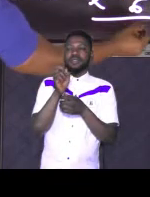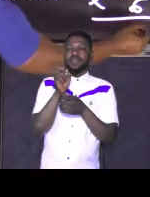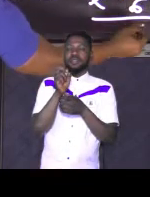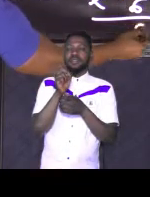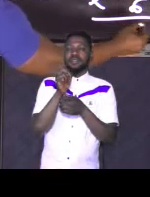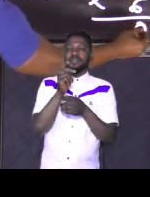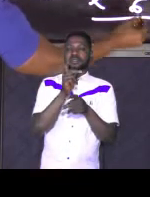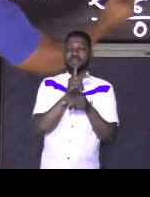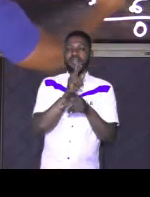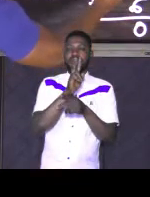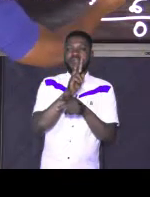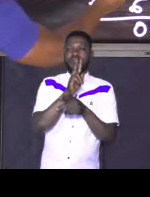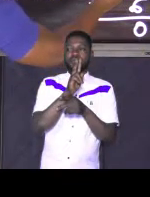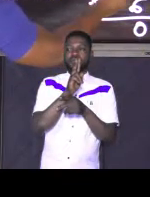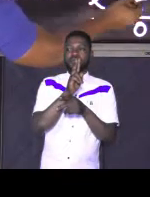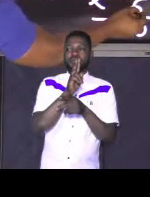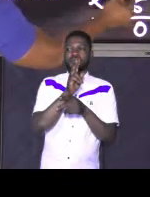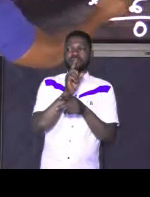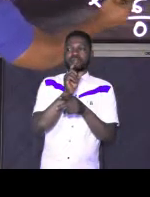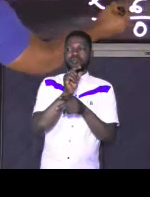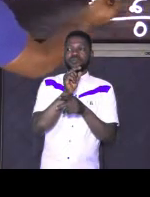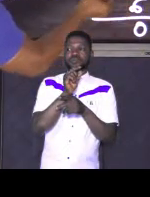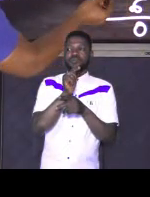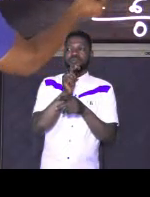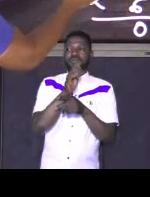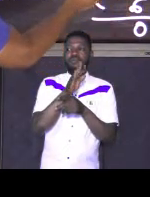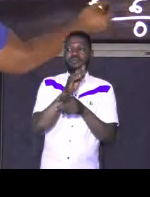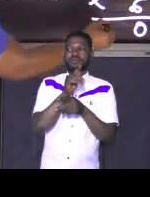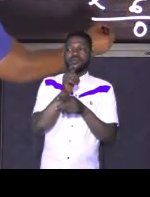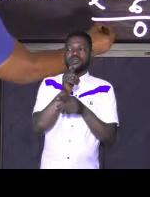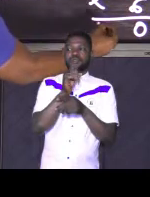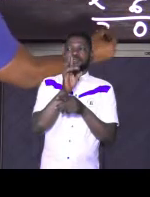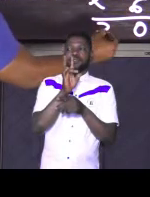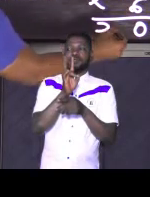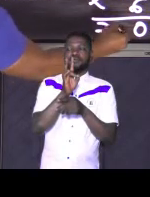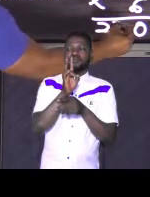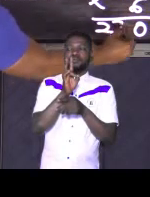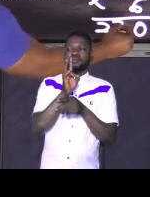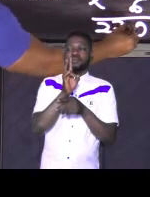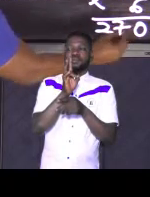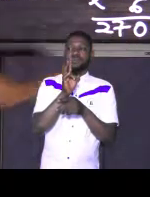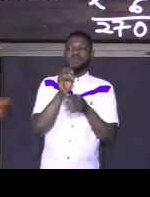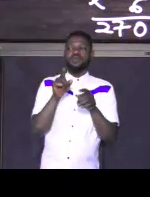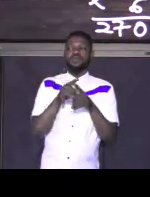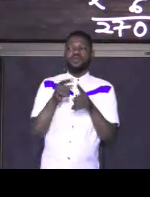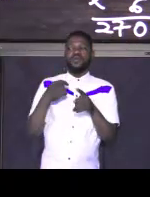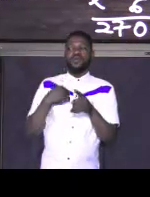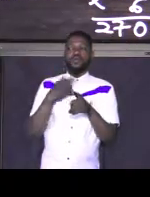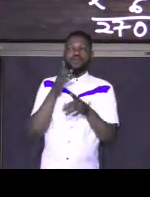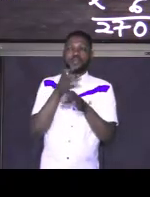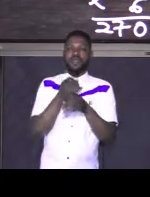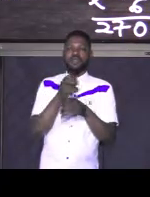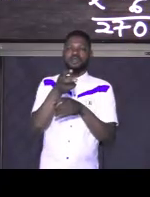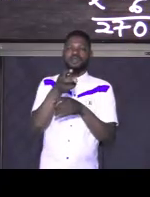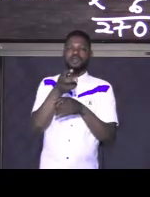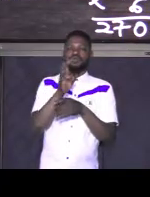6 times 5 is 30, regroup 3. 6 times 4 is 24 plus 3, that is 27. And so we